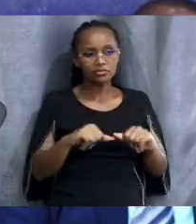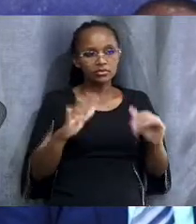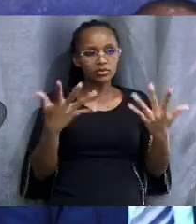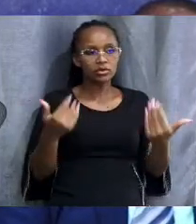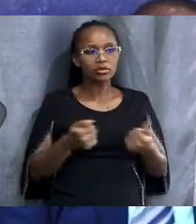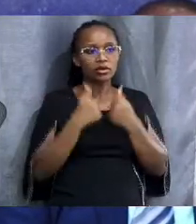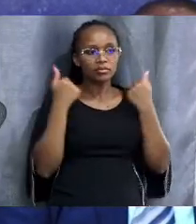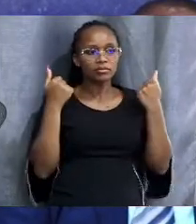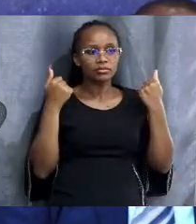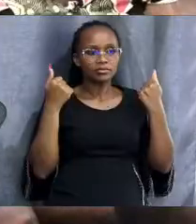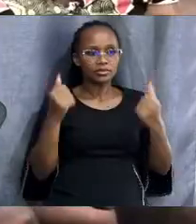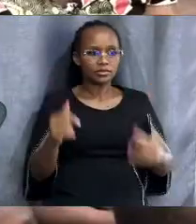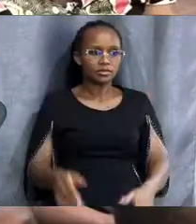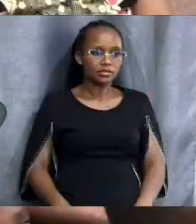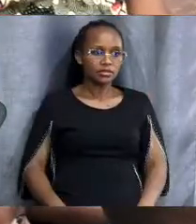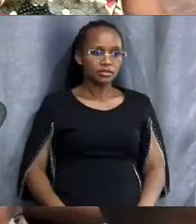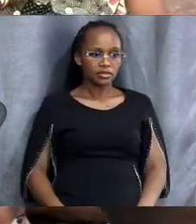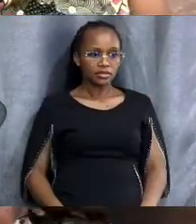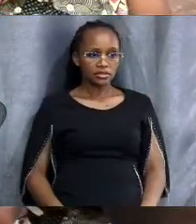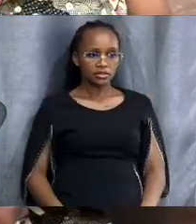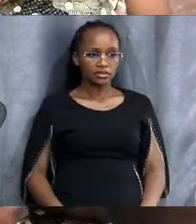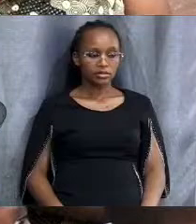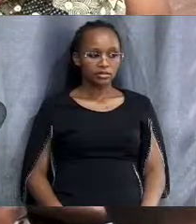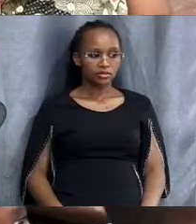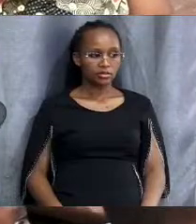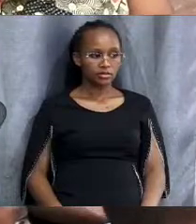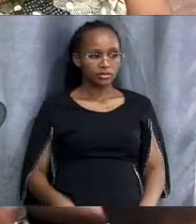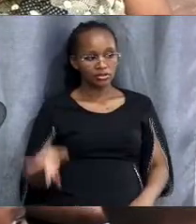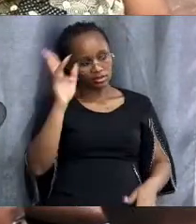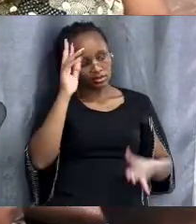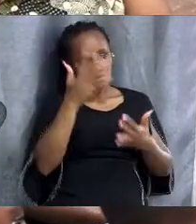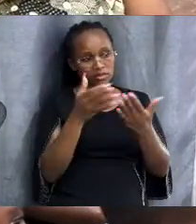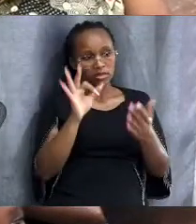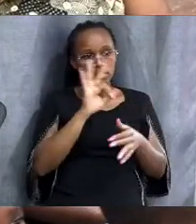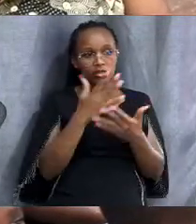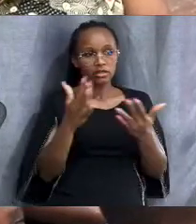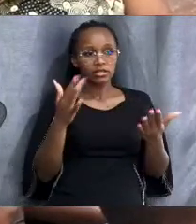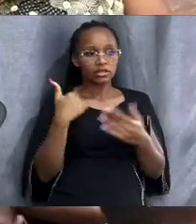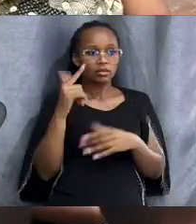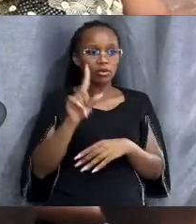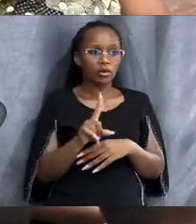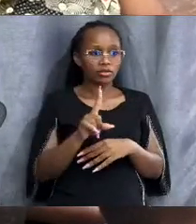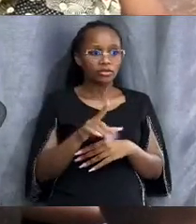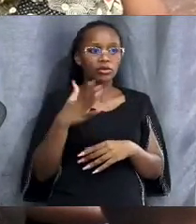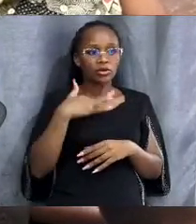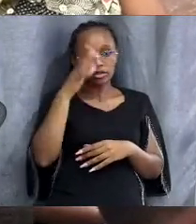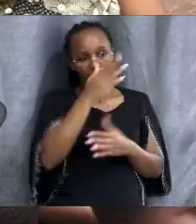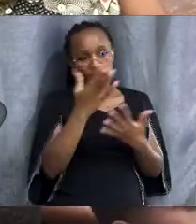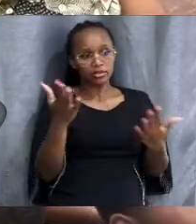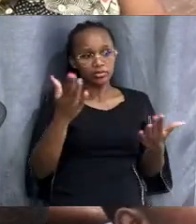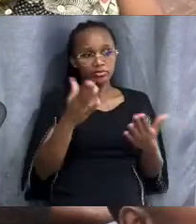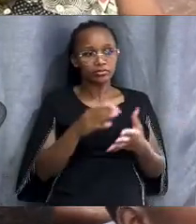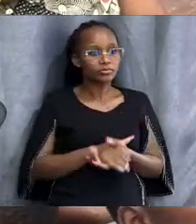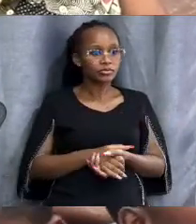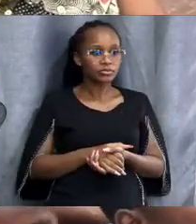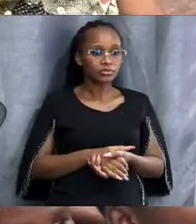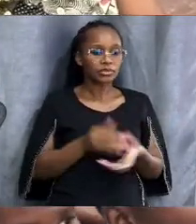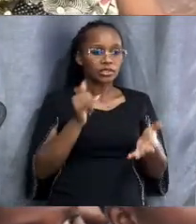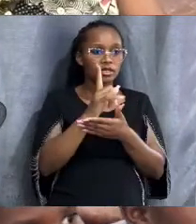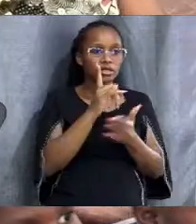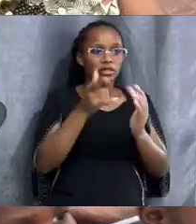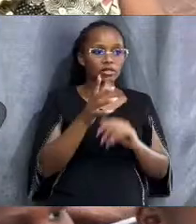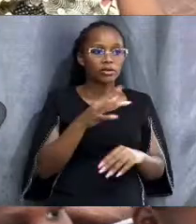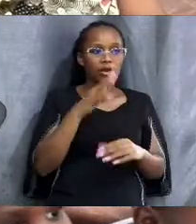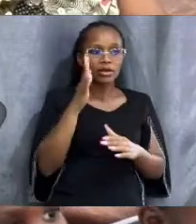has happened. I want to remind you three things. Number one, I want to remind you that